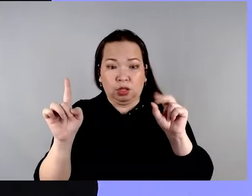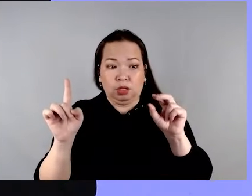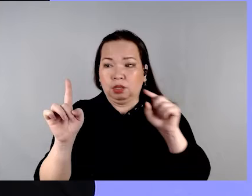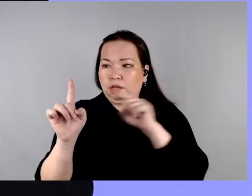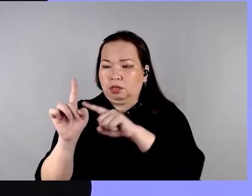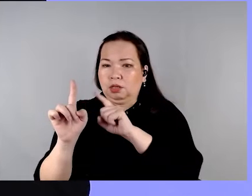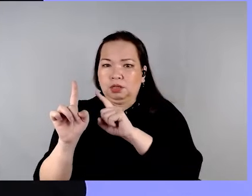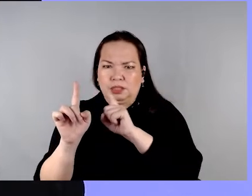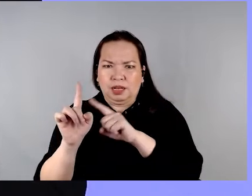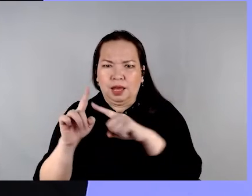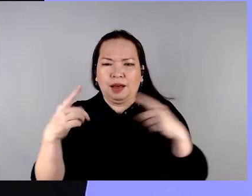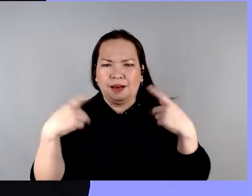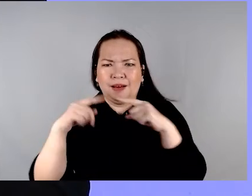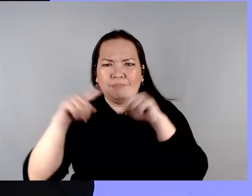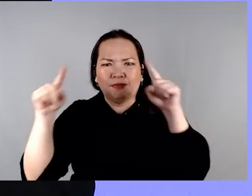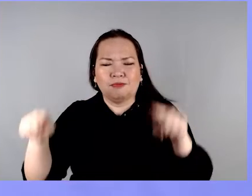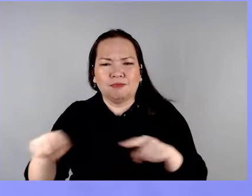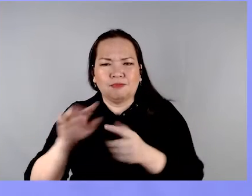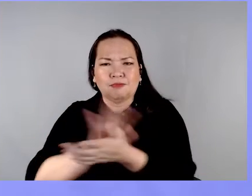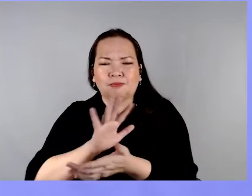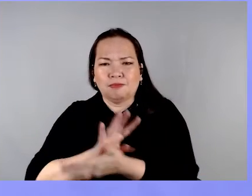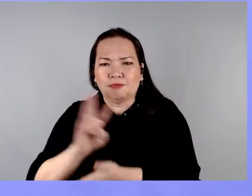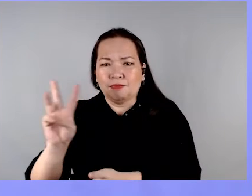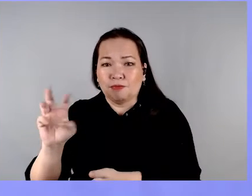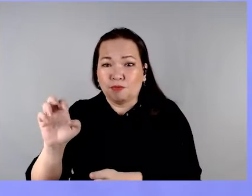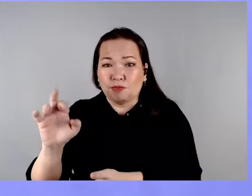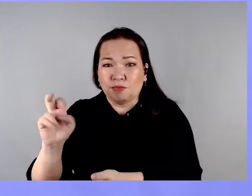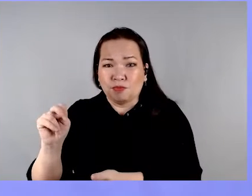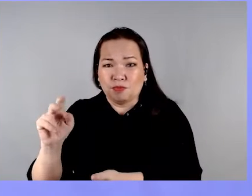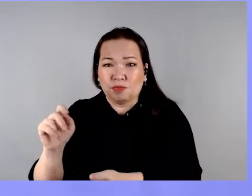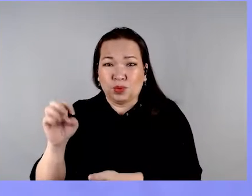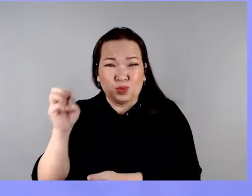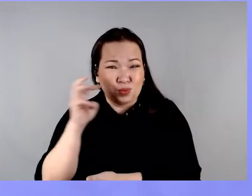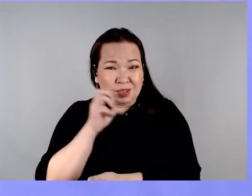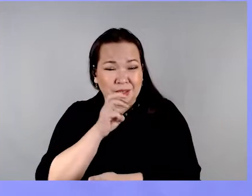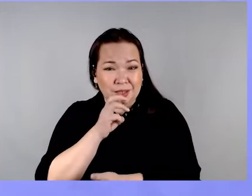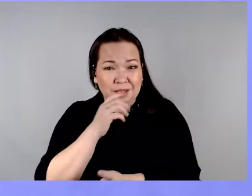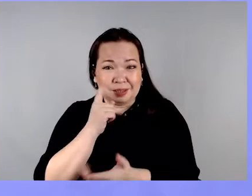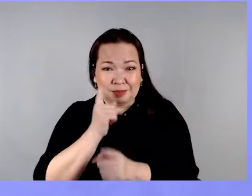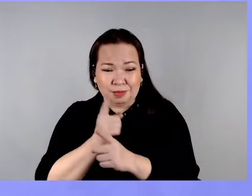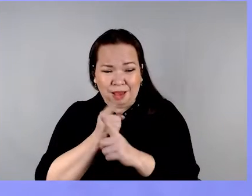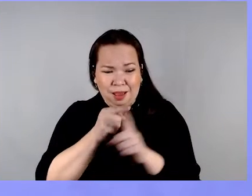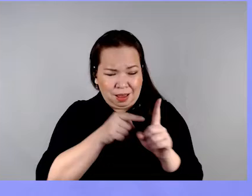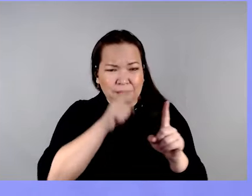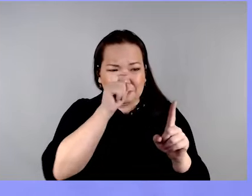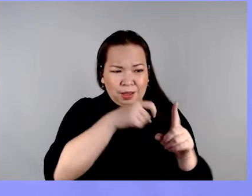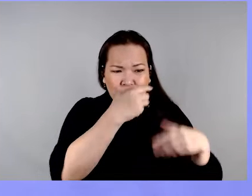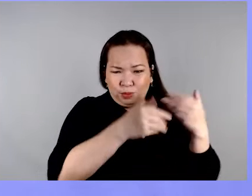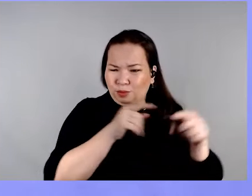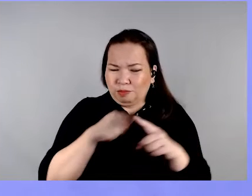valid warrant. Odd, isn't it? The exception to the general rule seems to have become the norm.